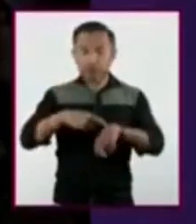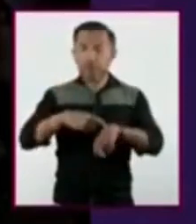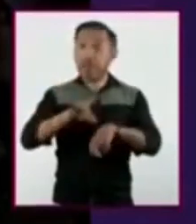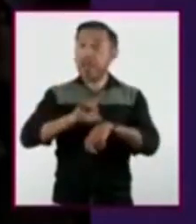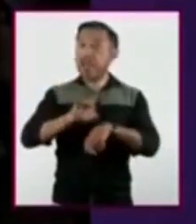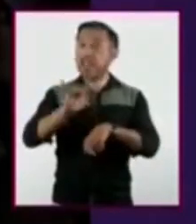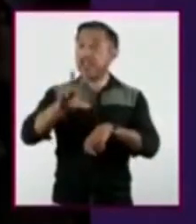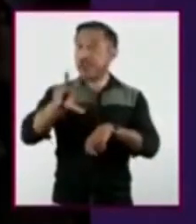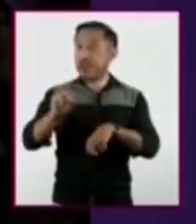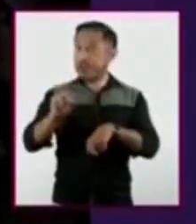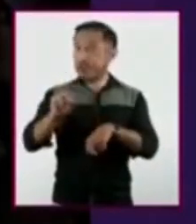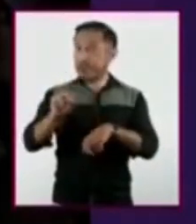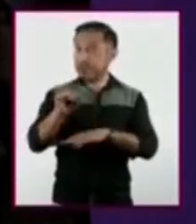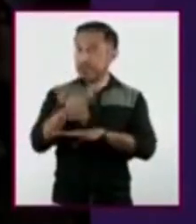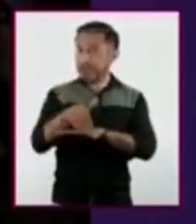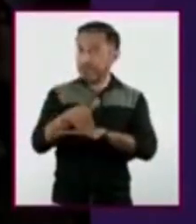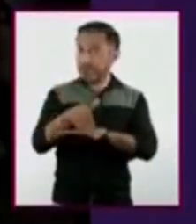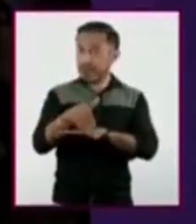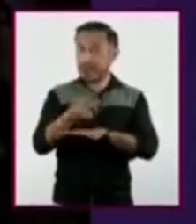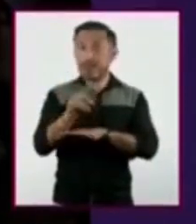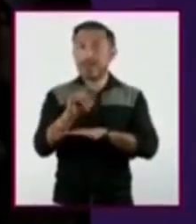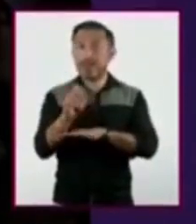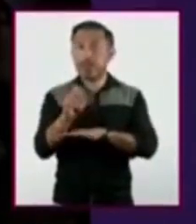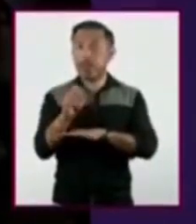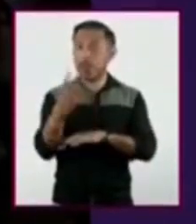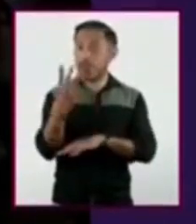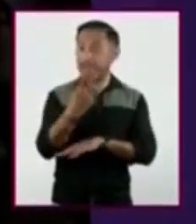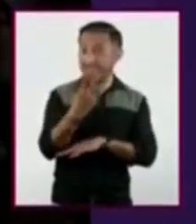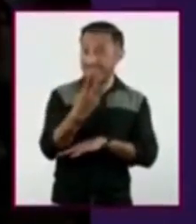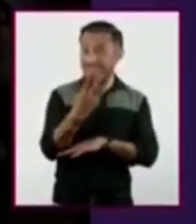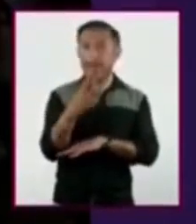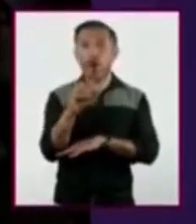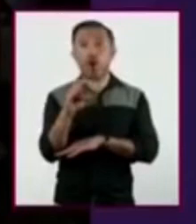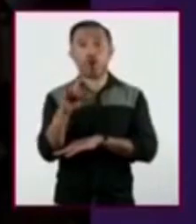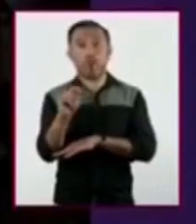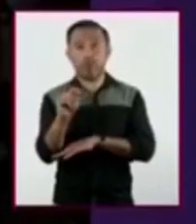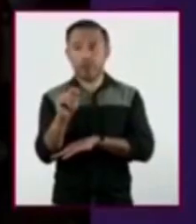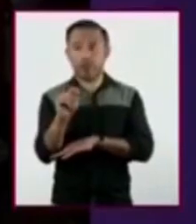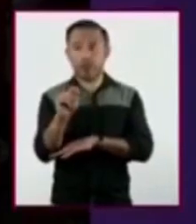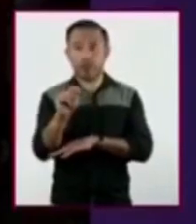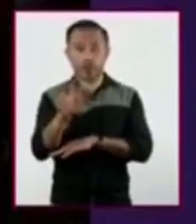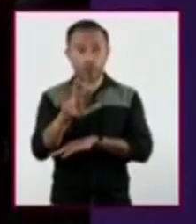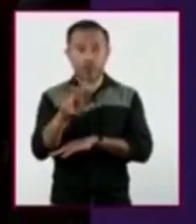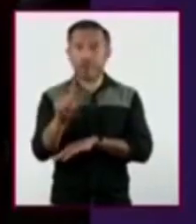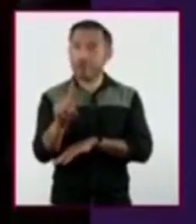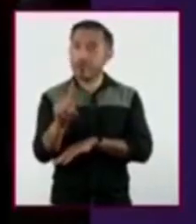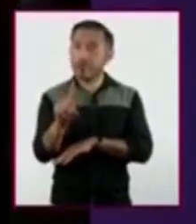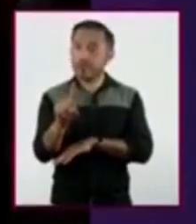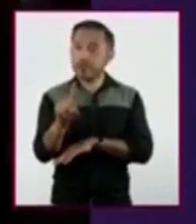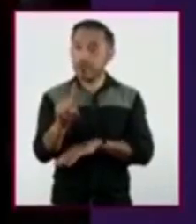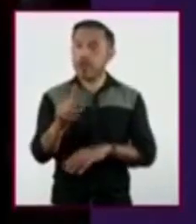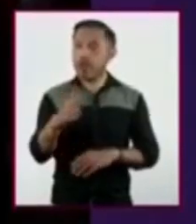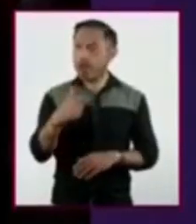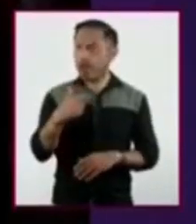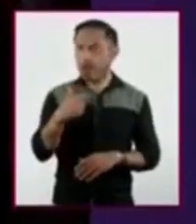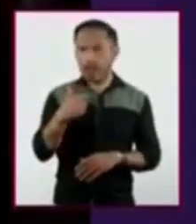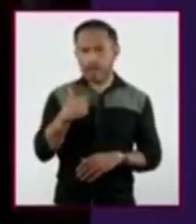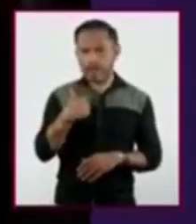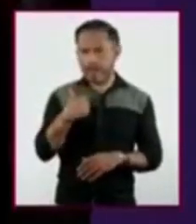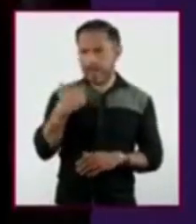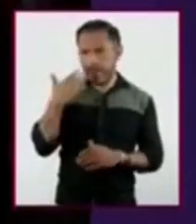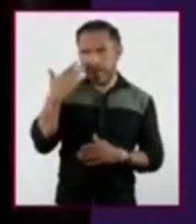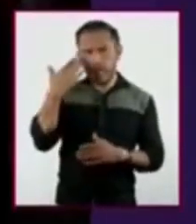p.m. Date, Wednesday, October 31st. I don't know any